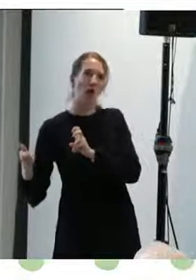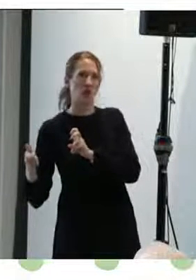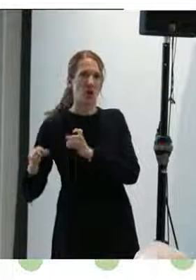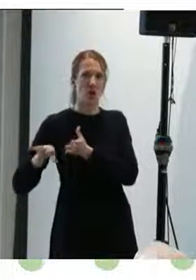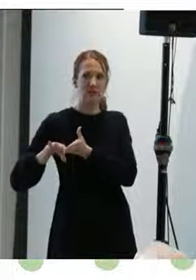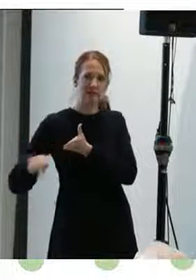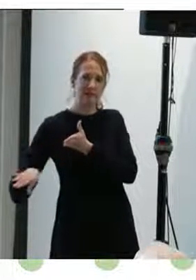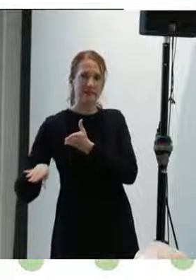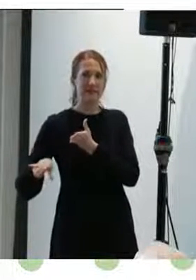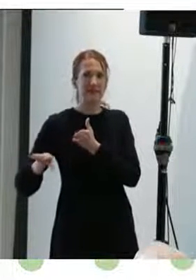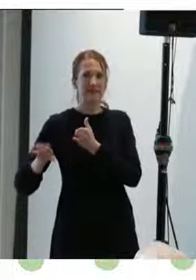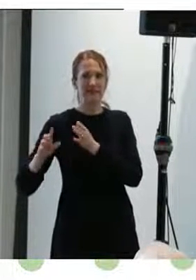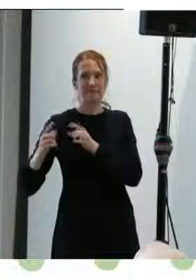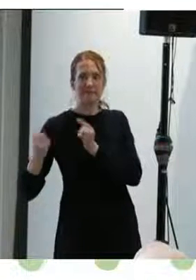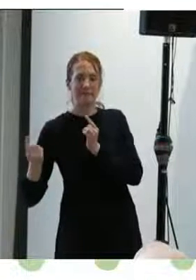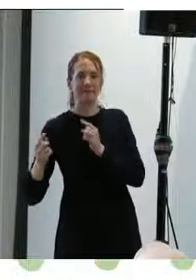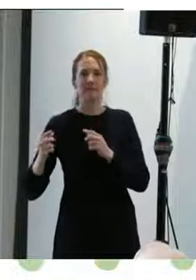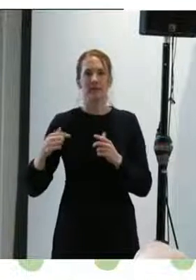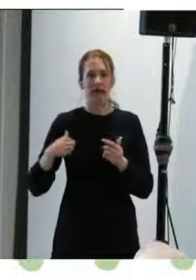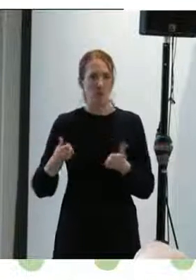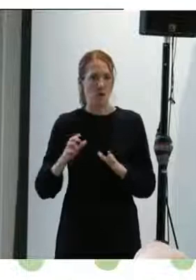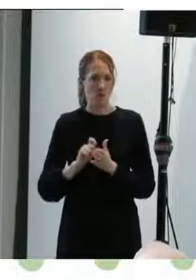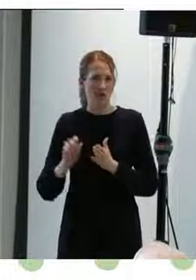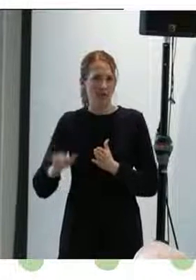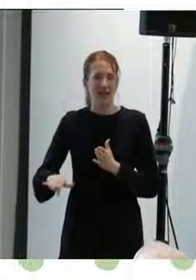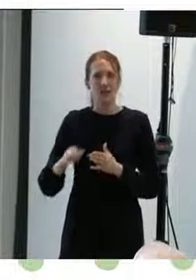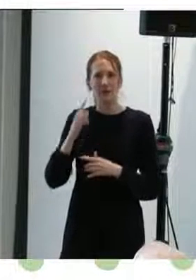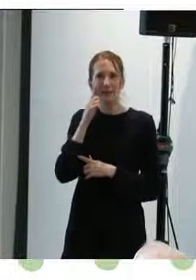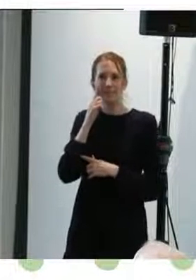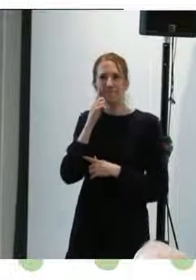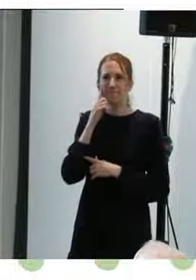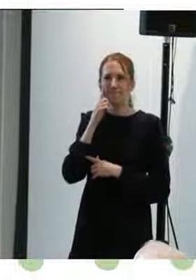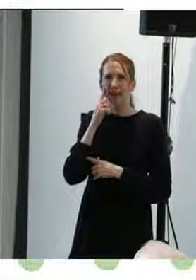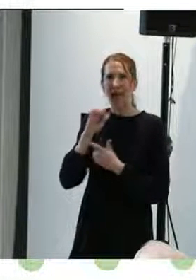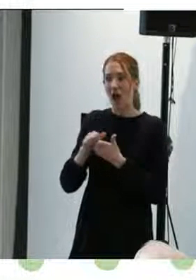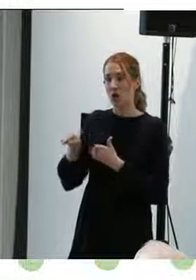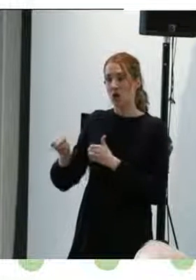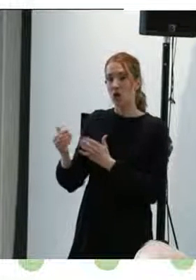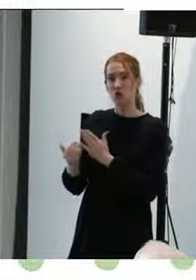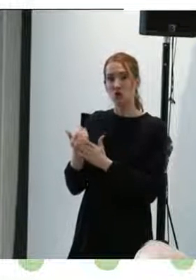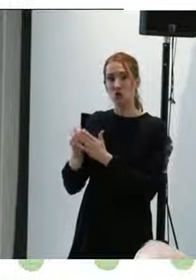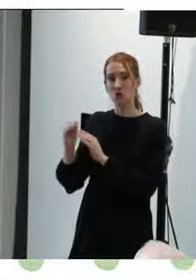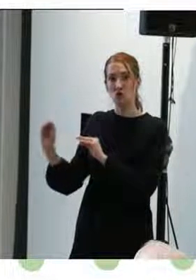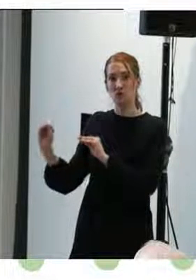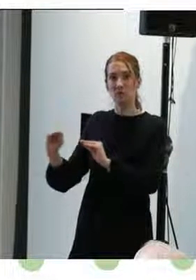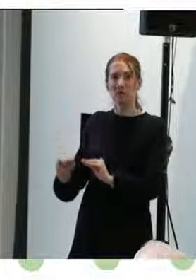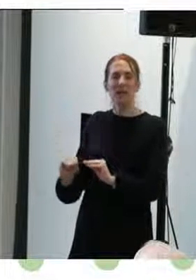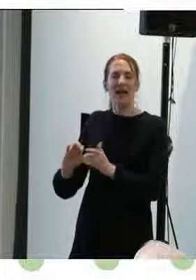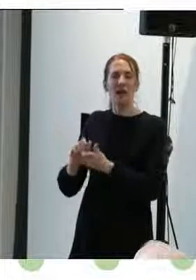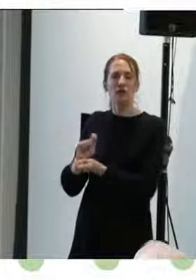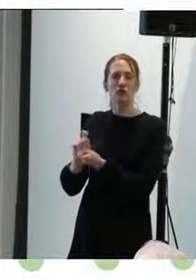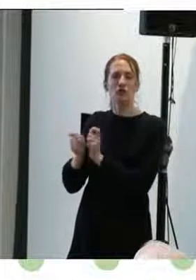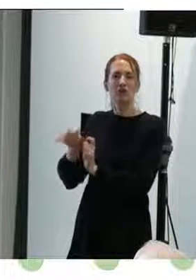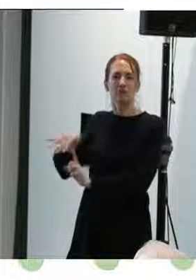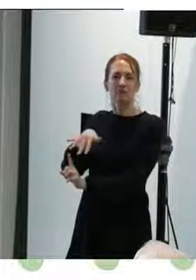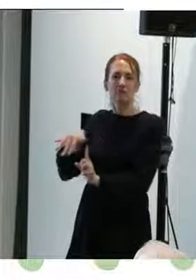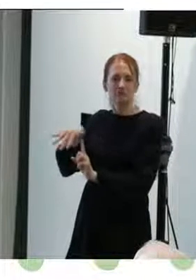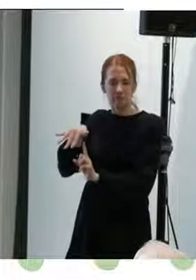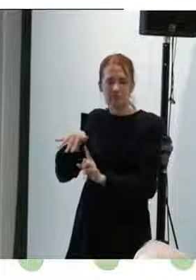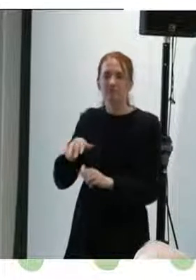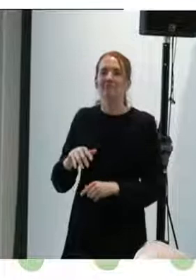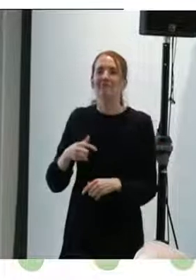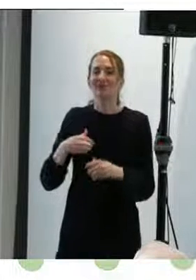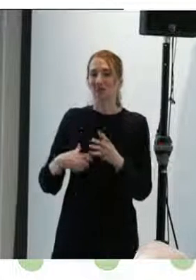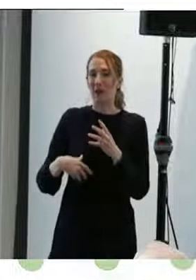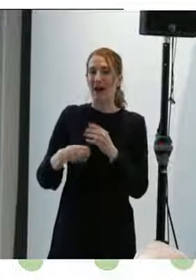well, let's see how these newcomers might be changing the racial dynamics and the politics of the coal region. So I added on